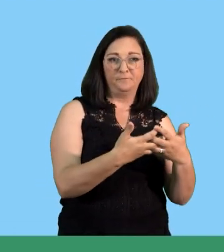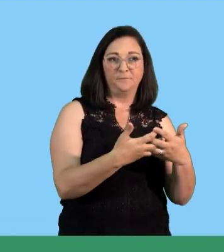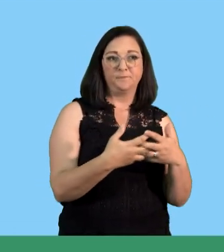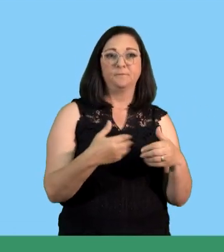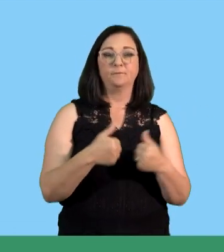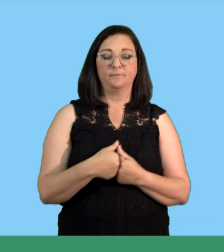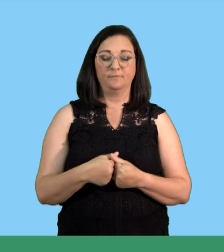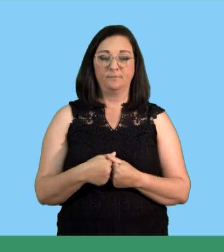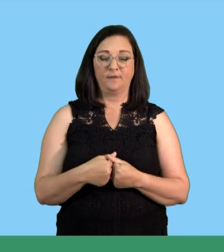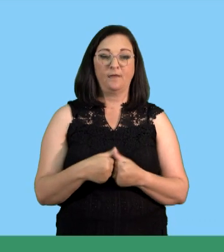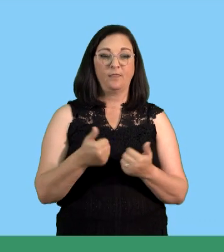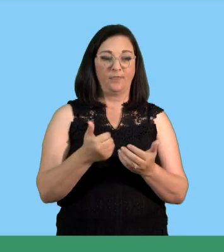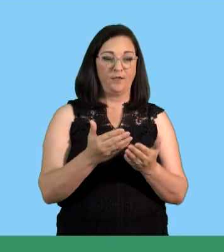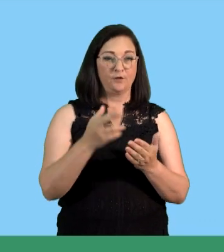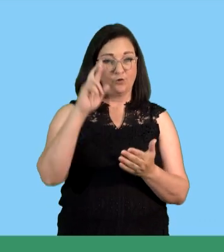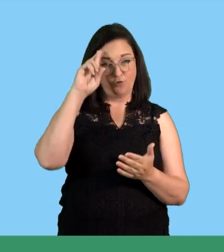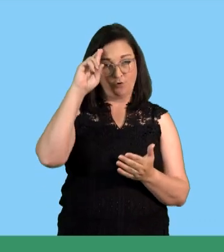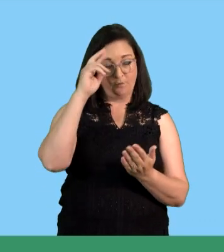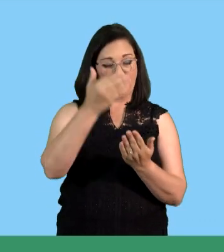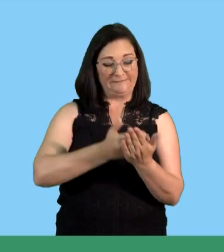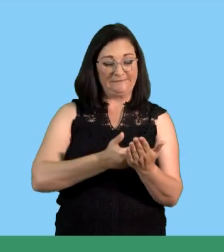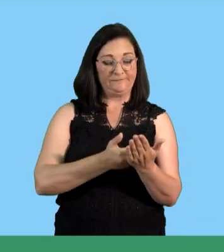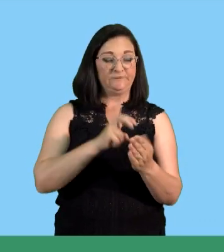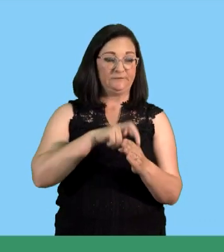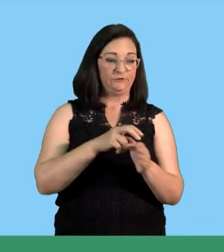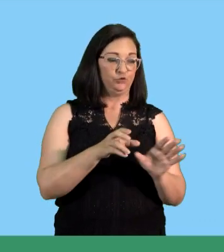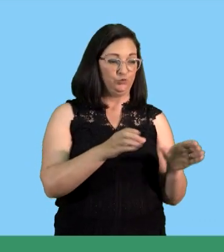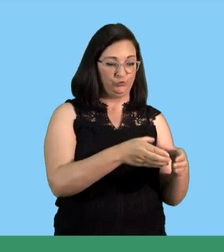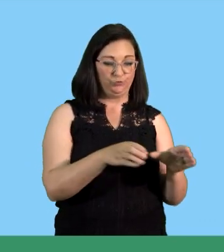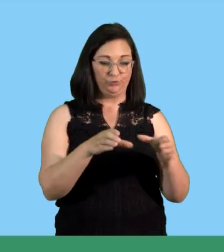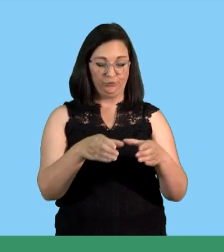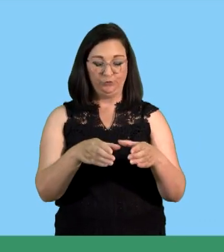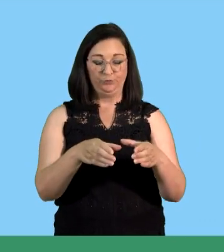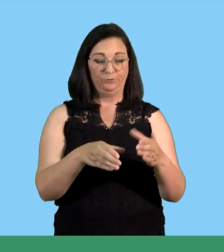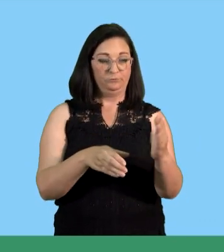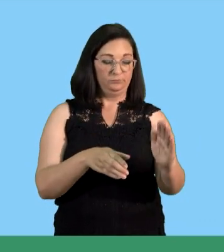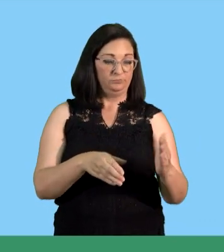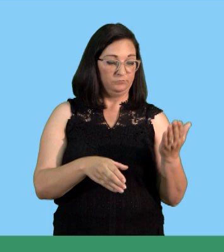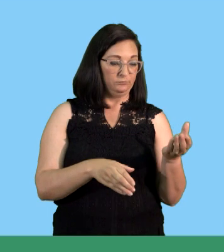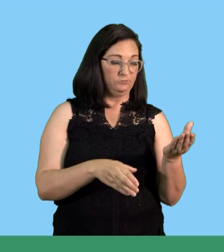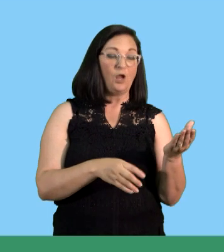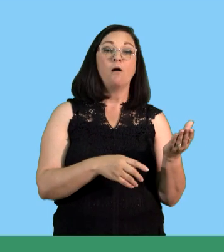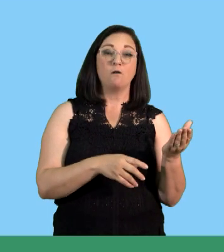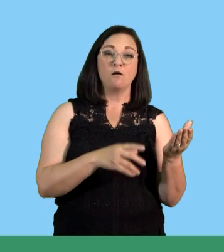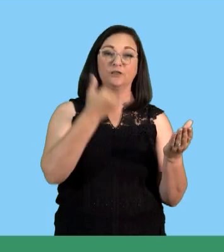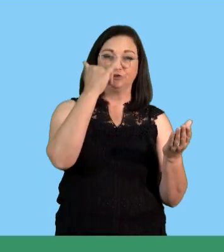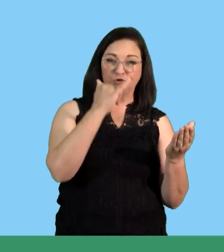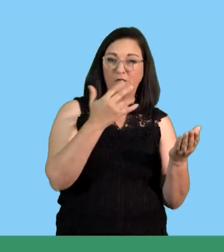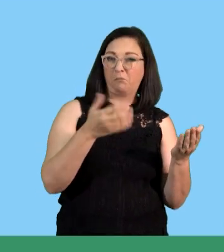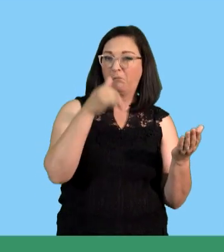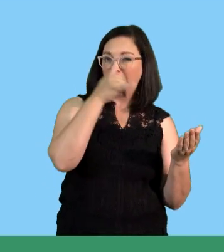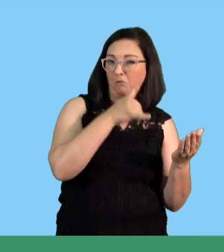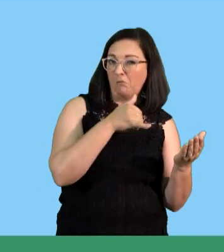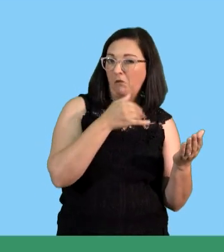requirements are separated from the others. We are screening. Remember, I mentioned that earlier on. We do a background check maybe